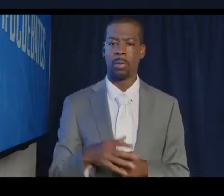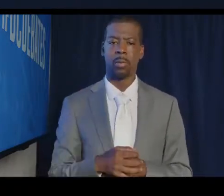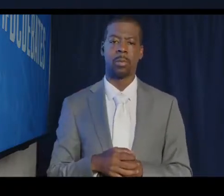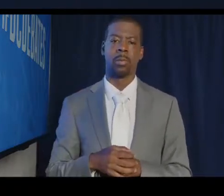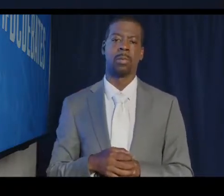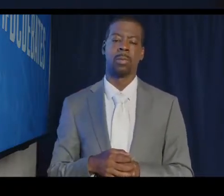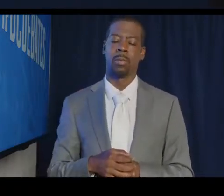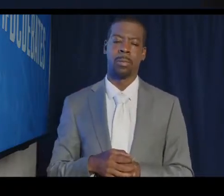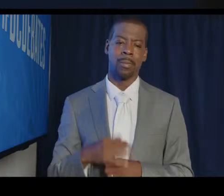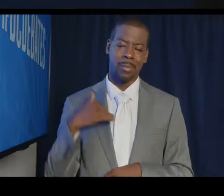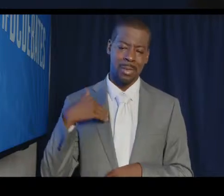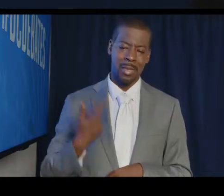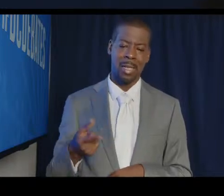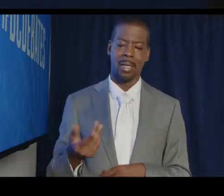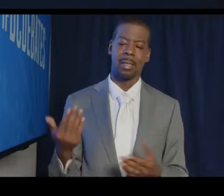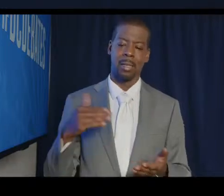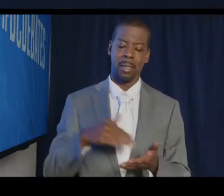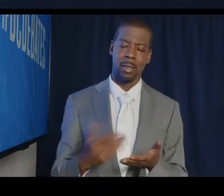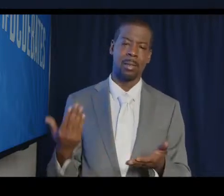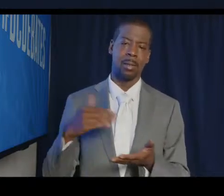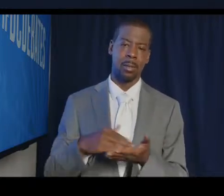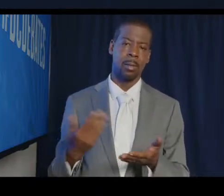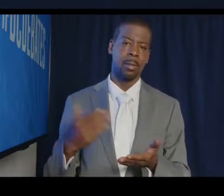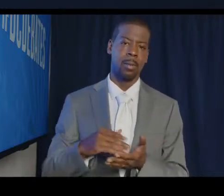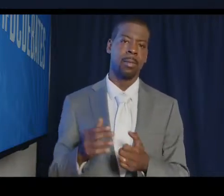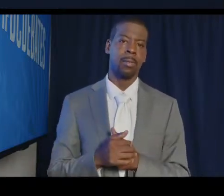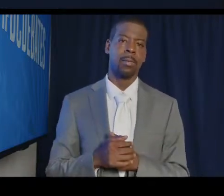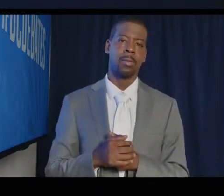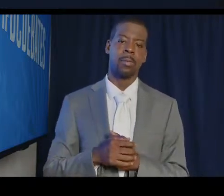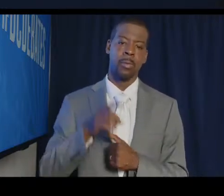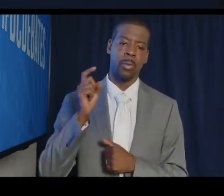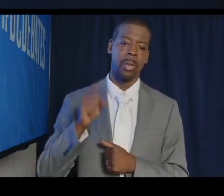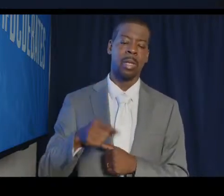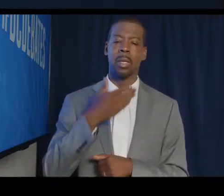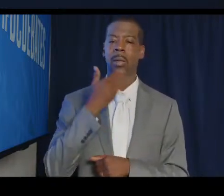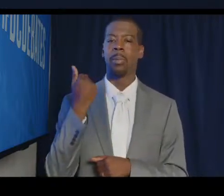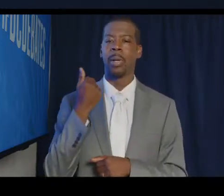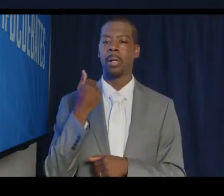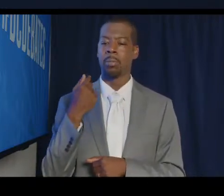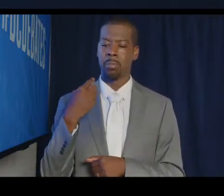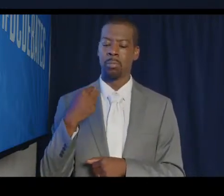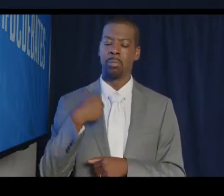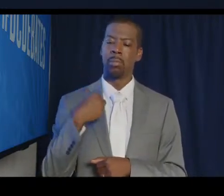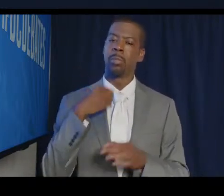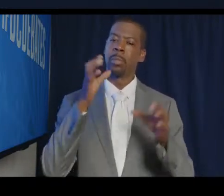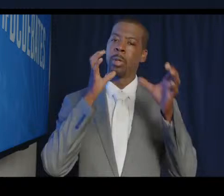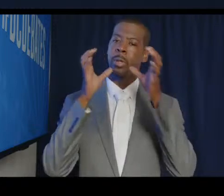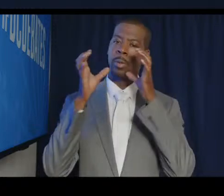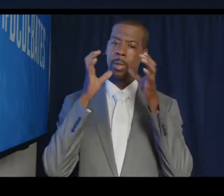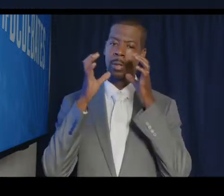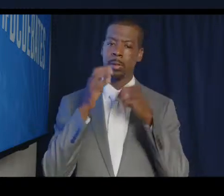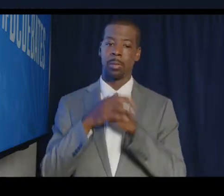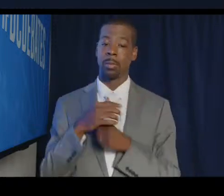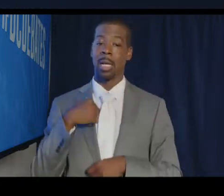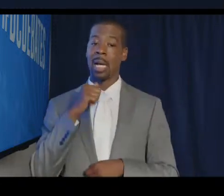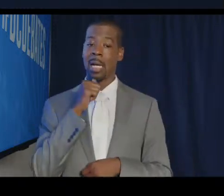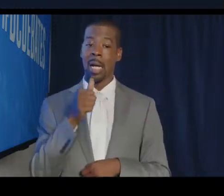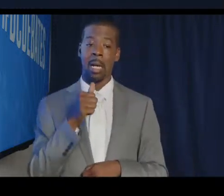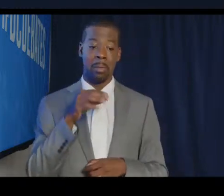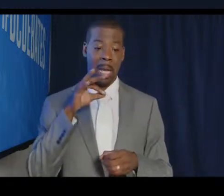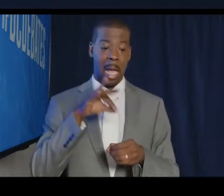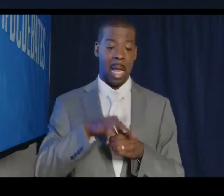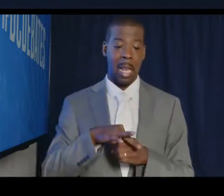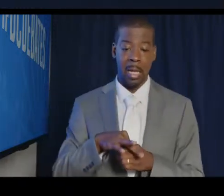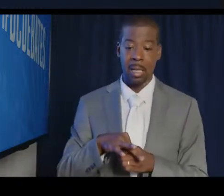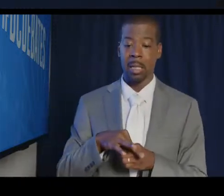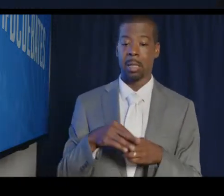over and over and over again. I think the other thing that we have to do is get better in terms of our communication. While I wasn't elected to,